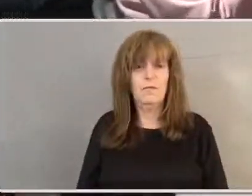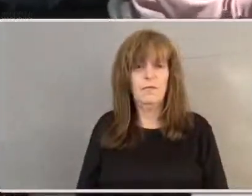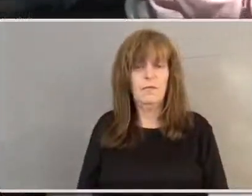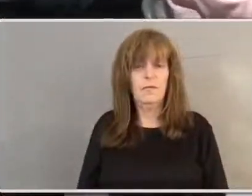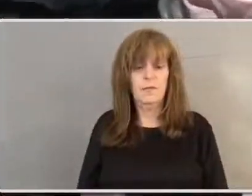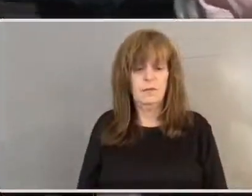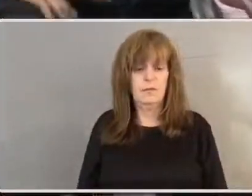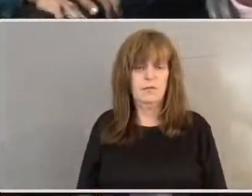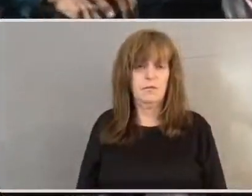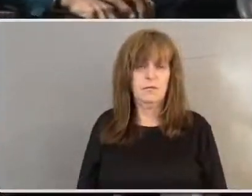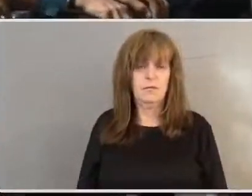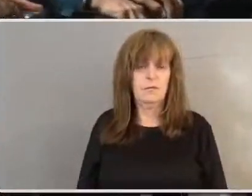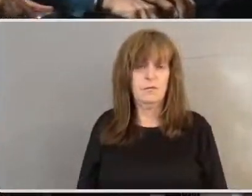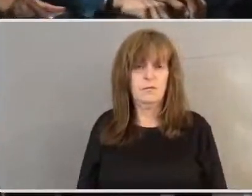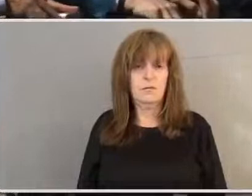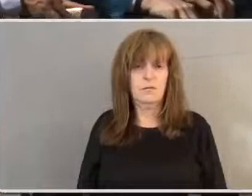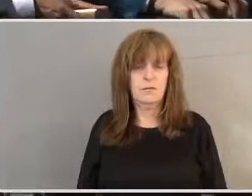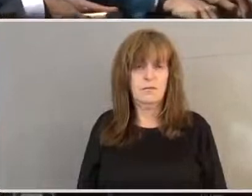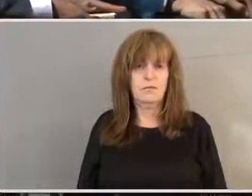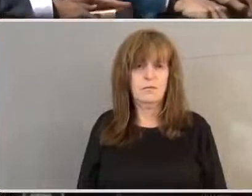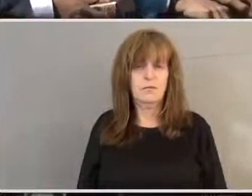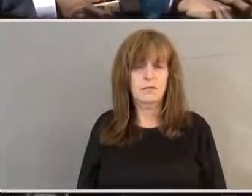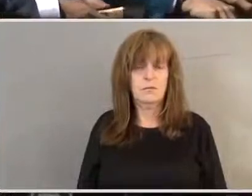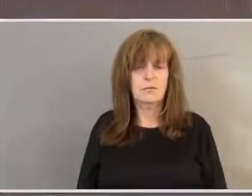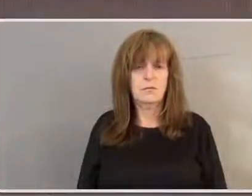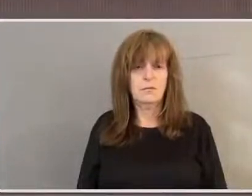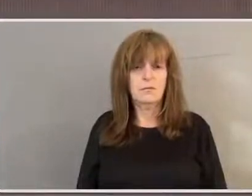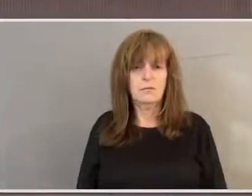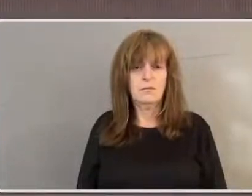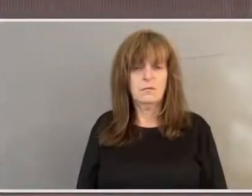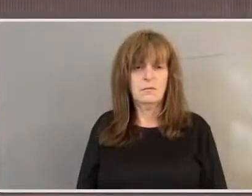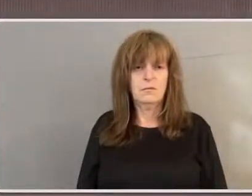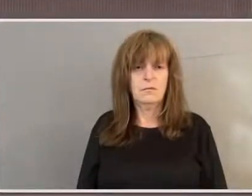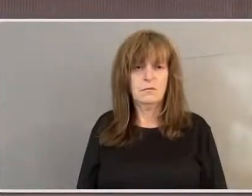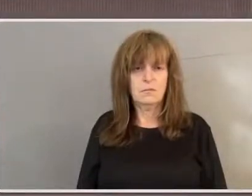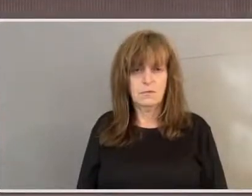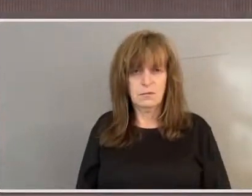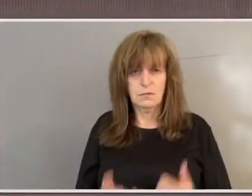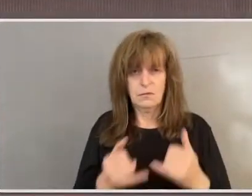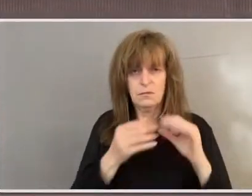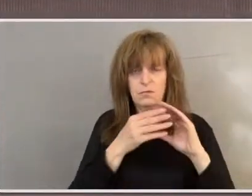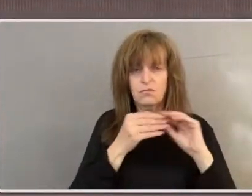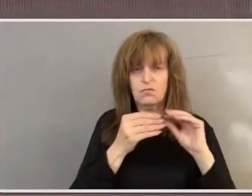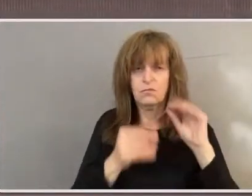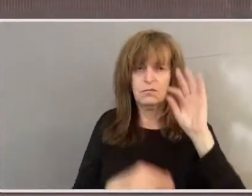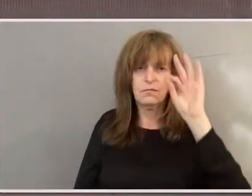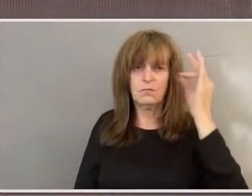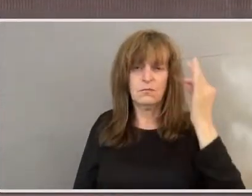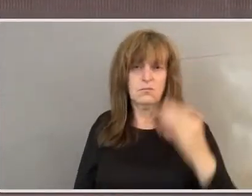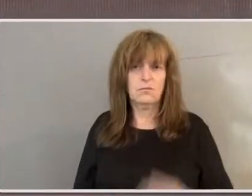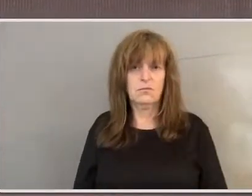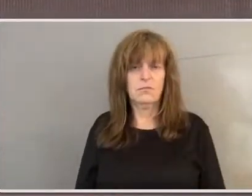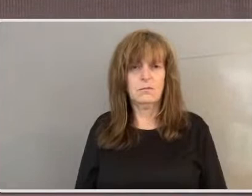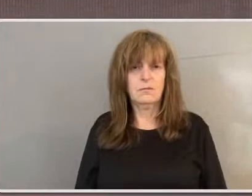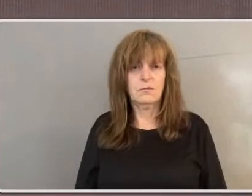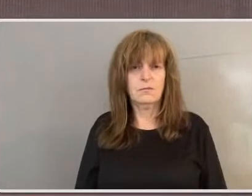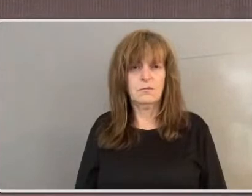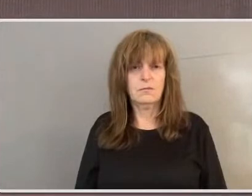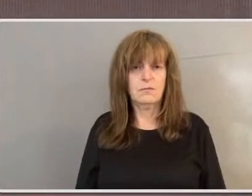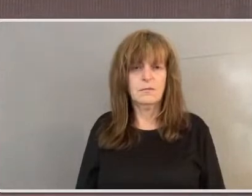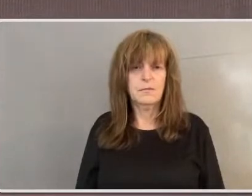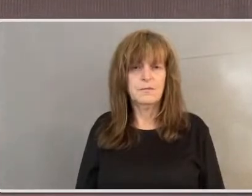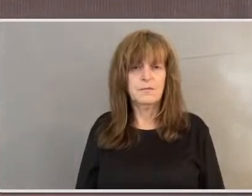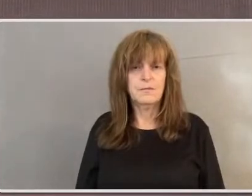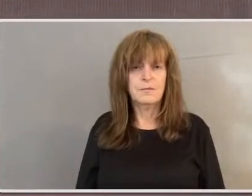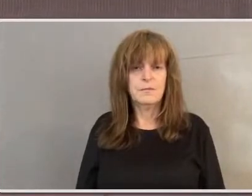En tant que le lieutenant-gouverneur, je vous offre mes félicitations. This morning, the